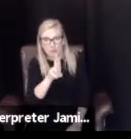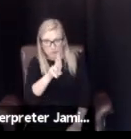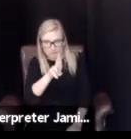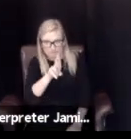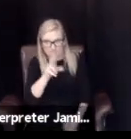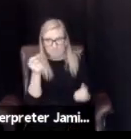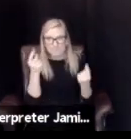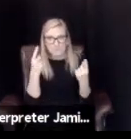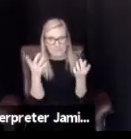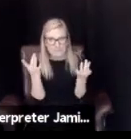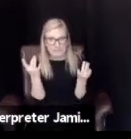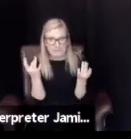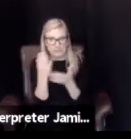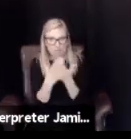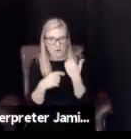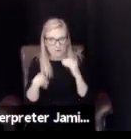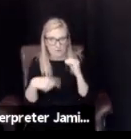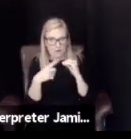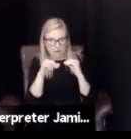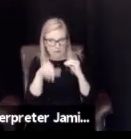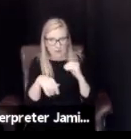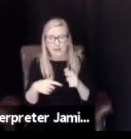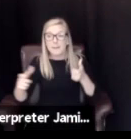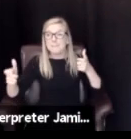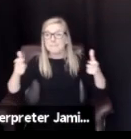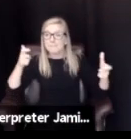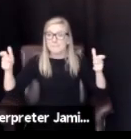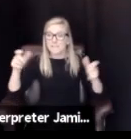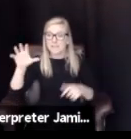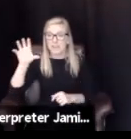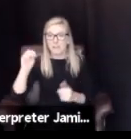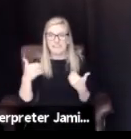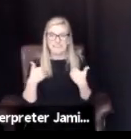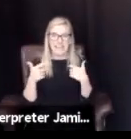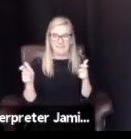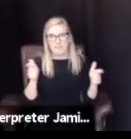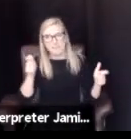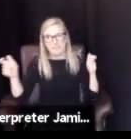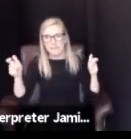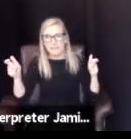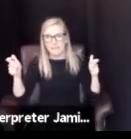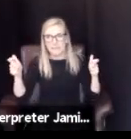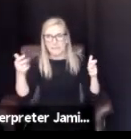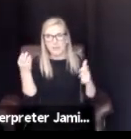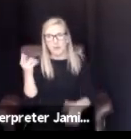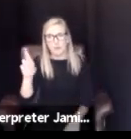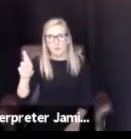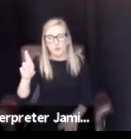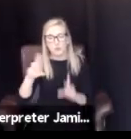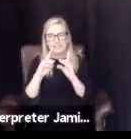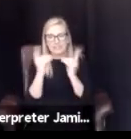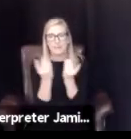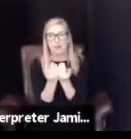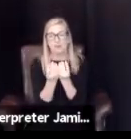what's tricky about that. Large companies have very large human resource department. So you